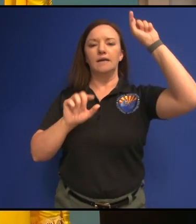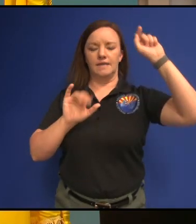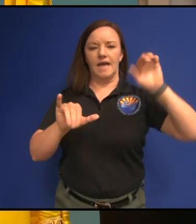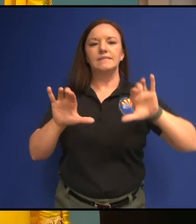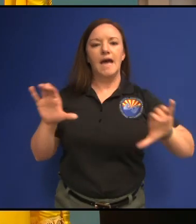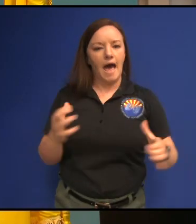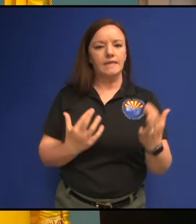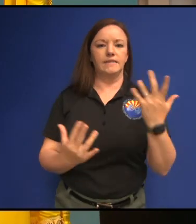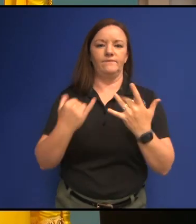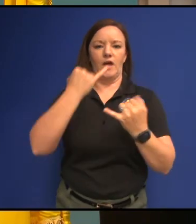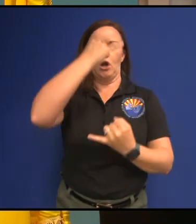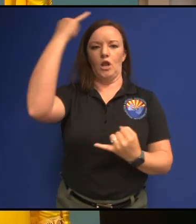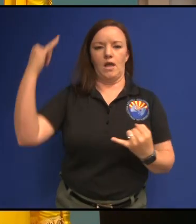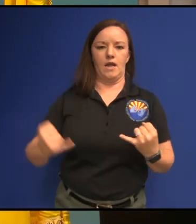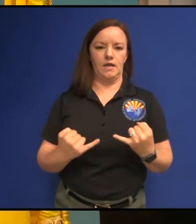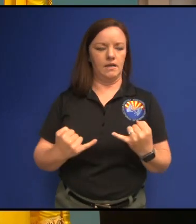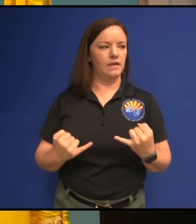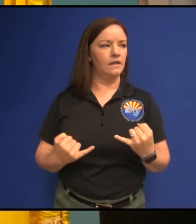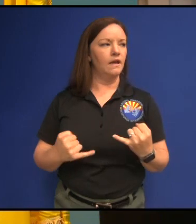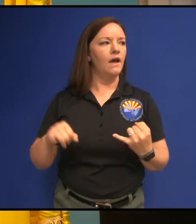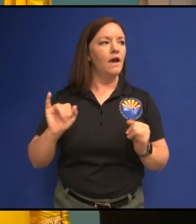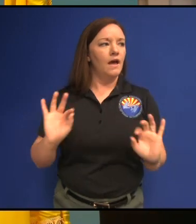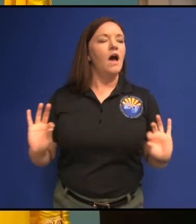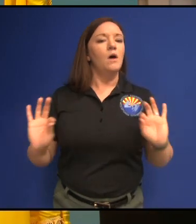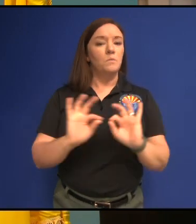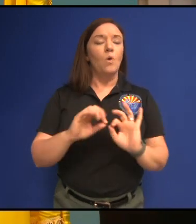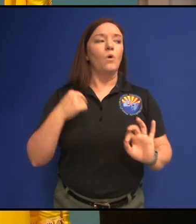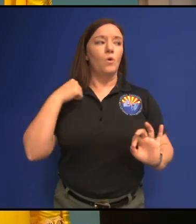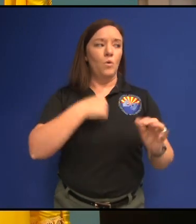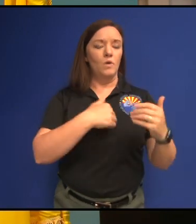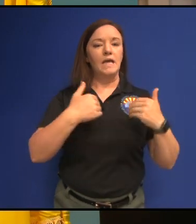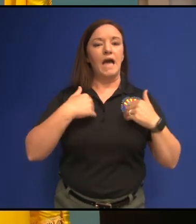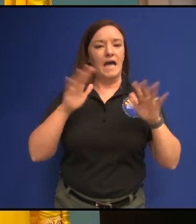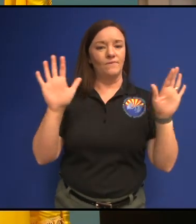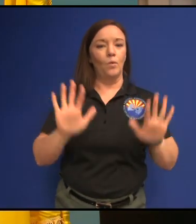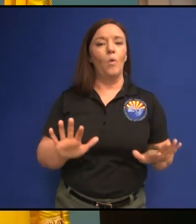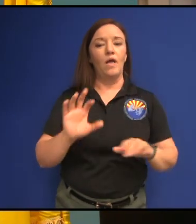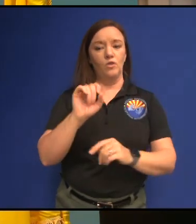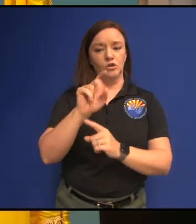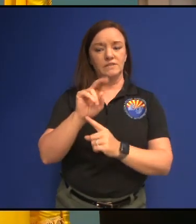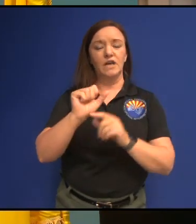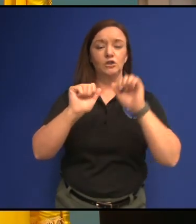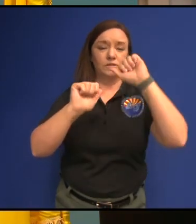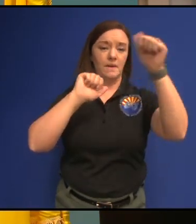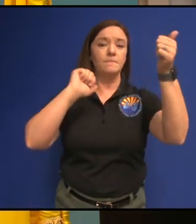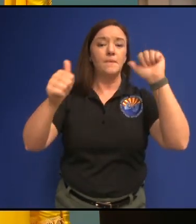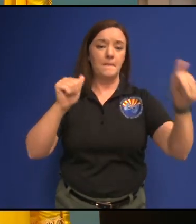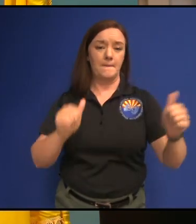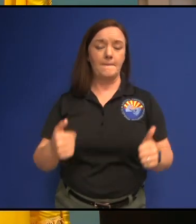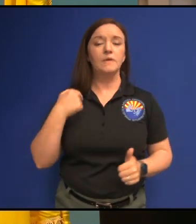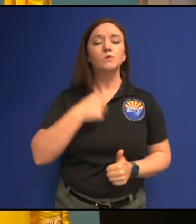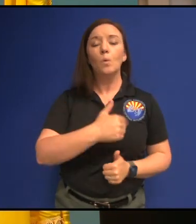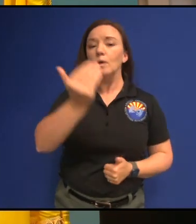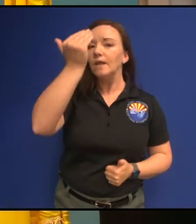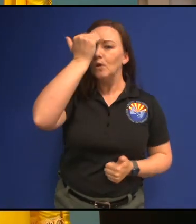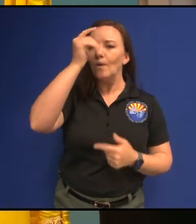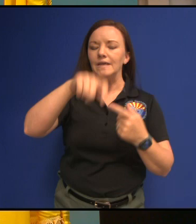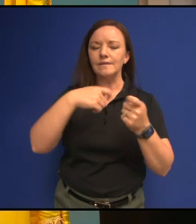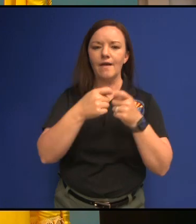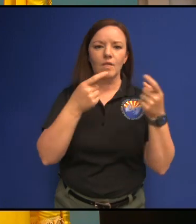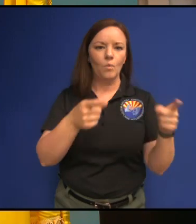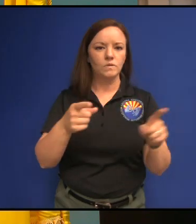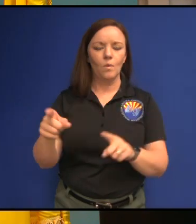is. So this is really important that we have all these weather stations around the area so that we know exactly what's going